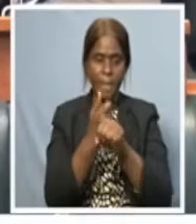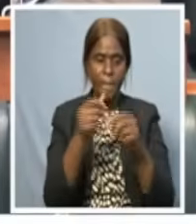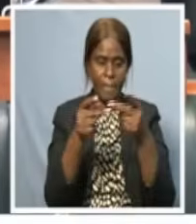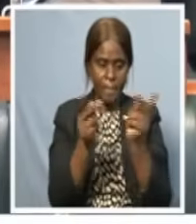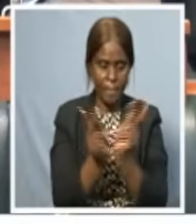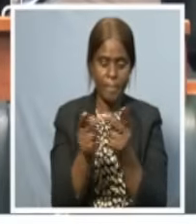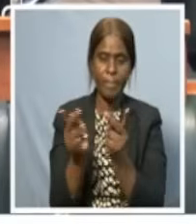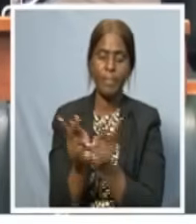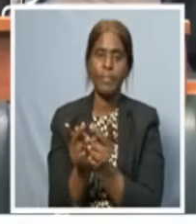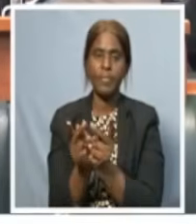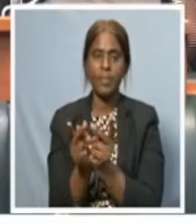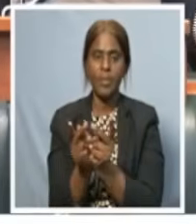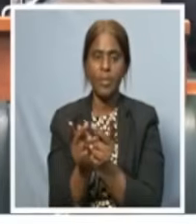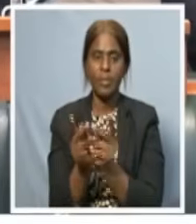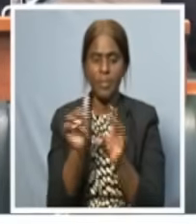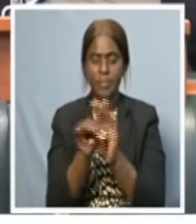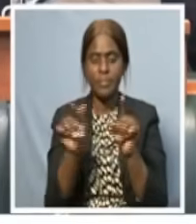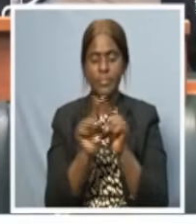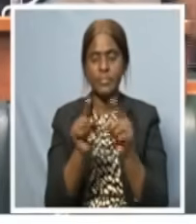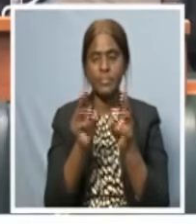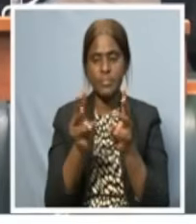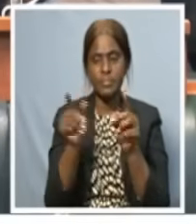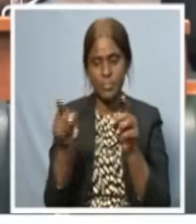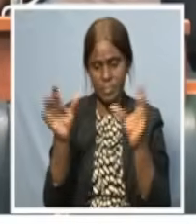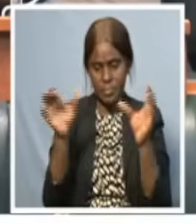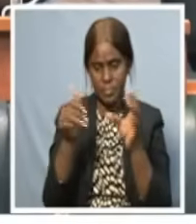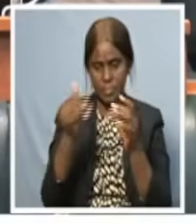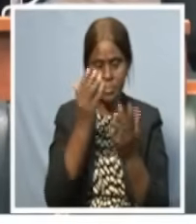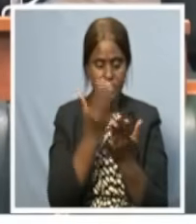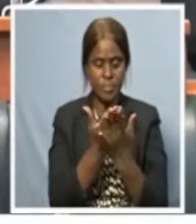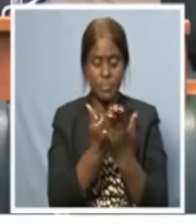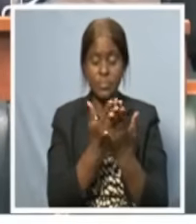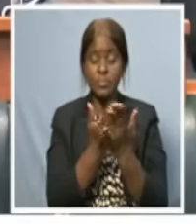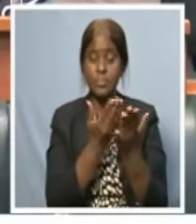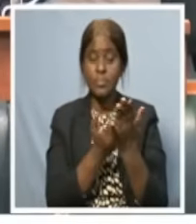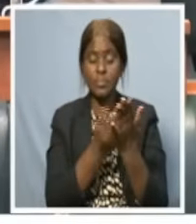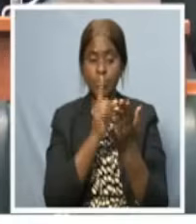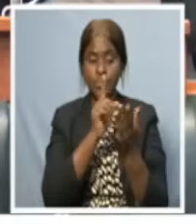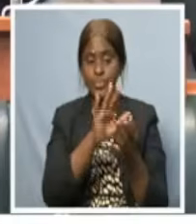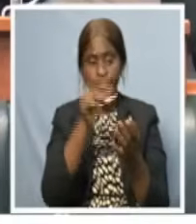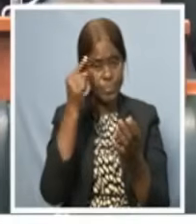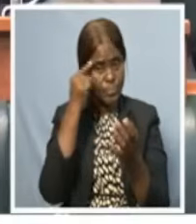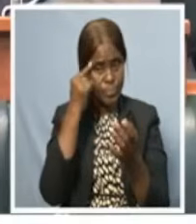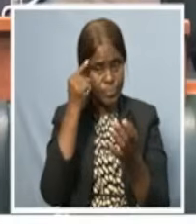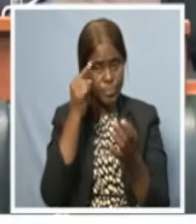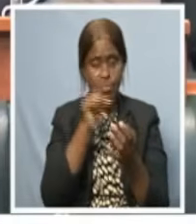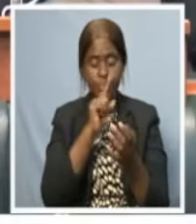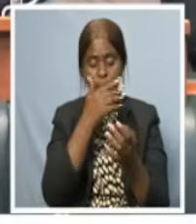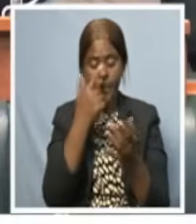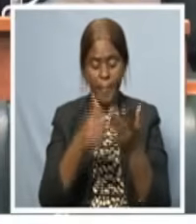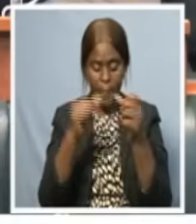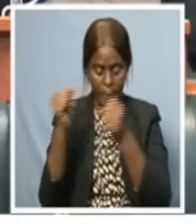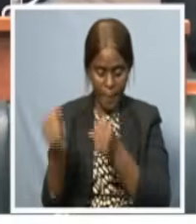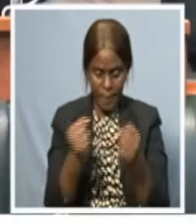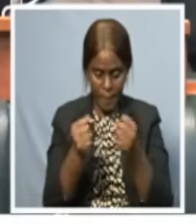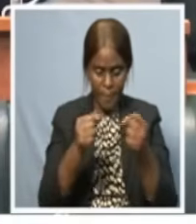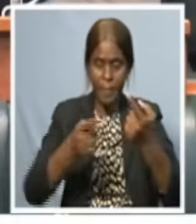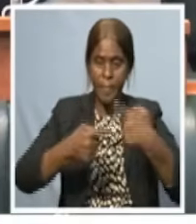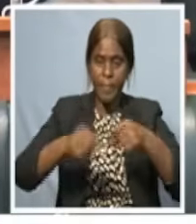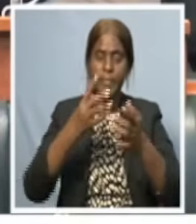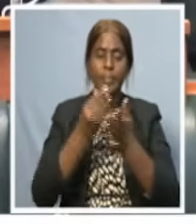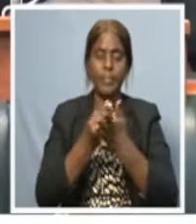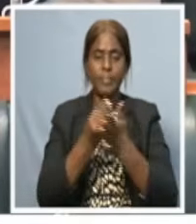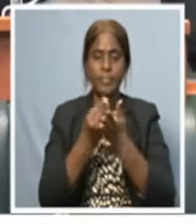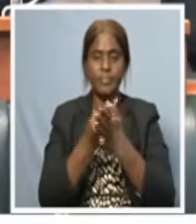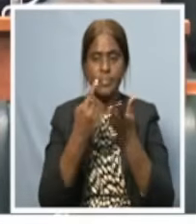hard-to-reach areas. In this regard, the committee recommends that the government should strengthen domestic